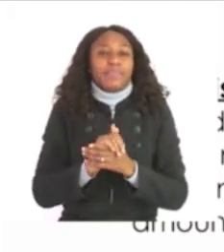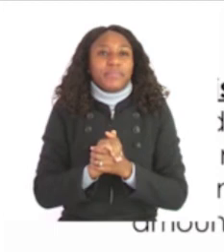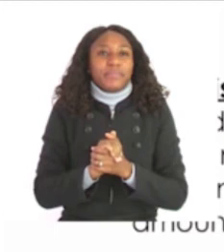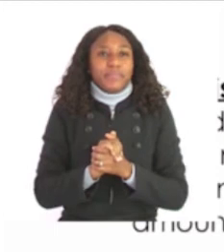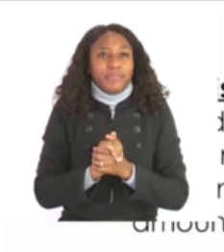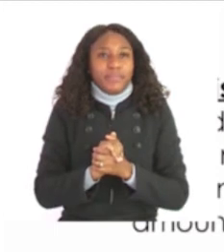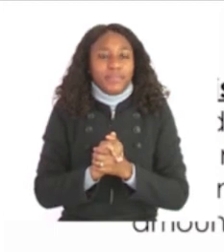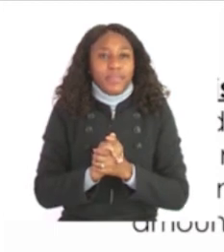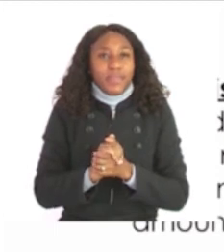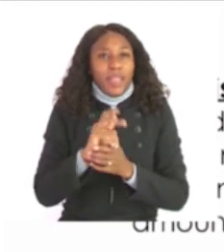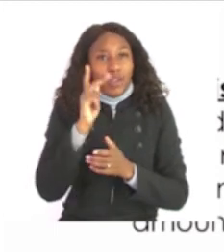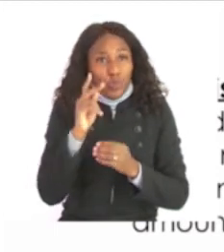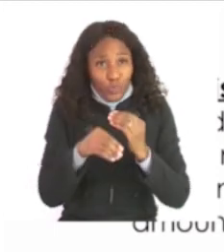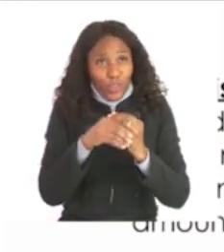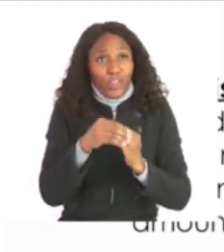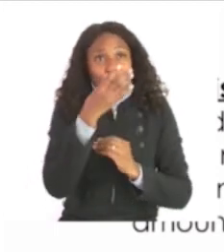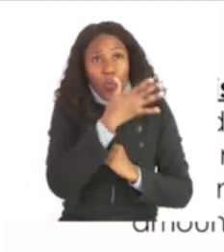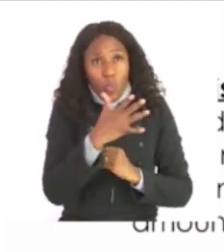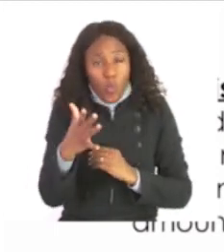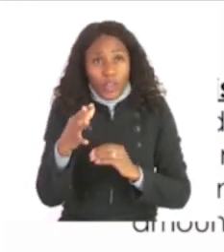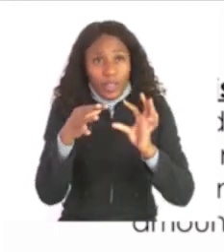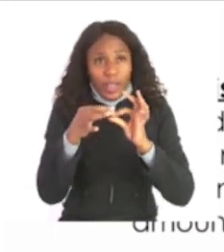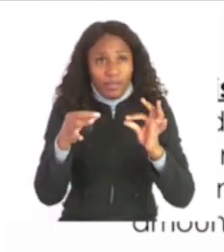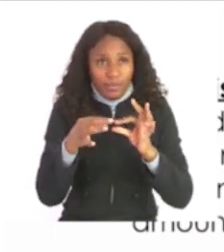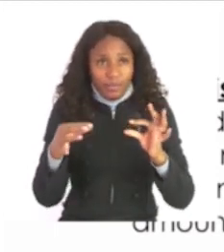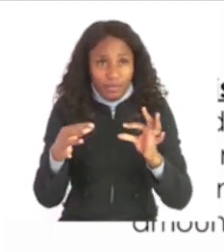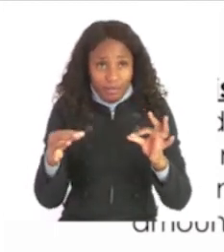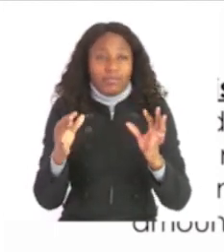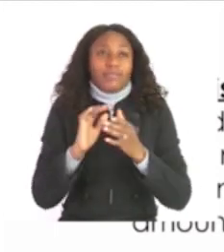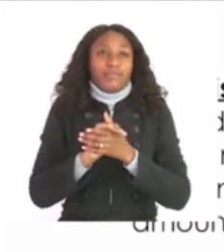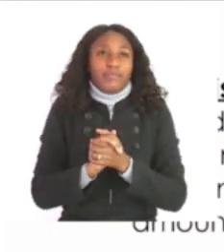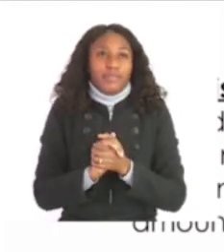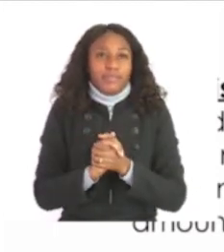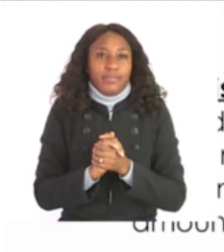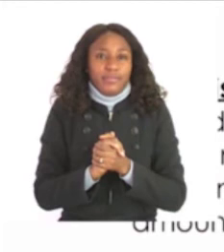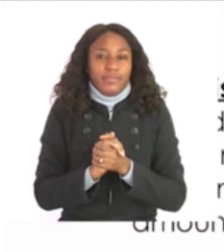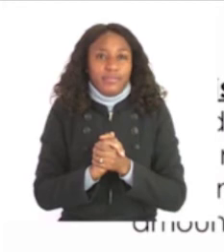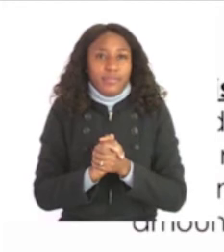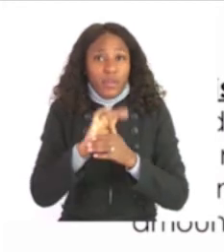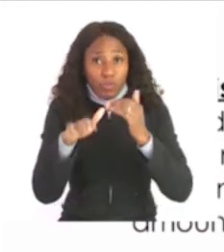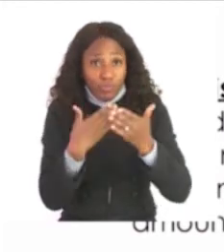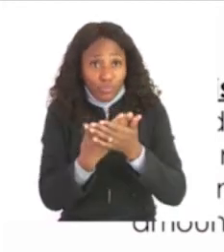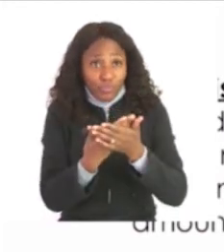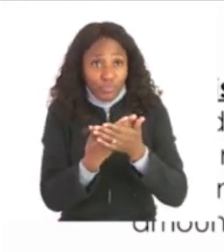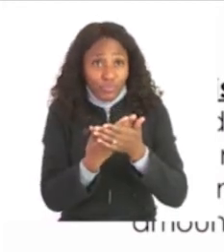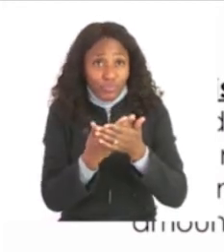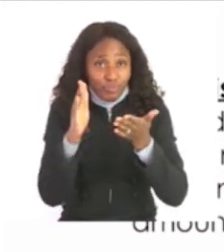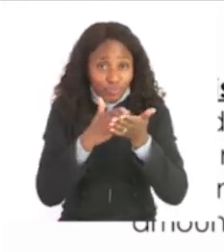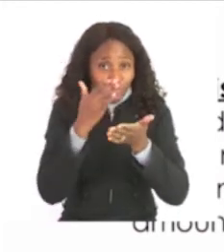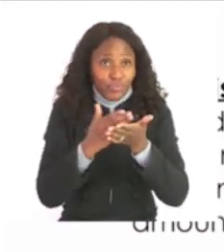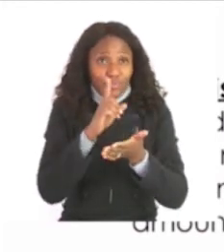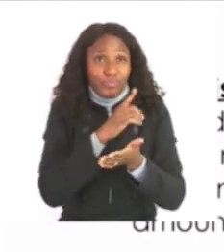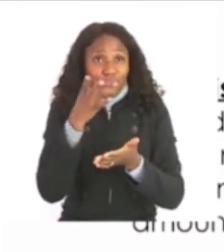and that includes water and fiber. Good. On the picture, on page